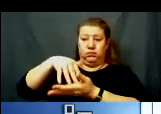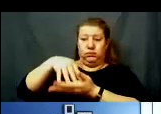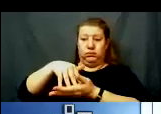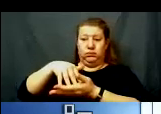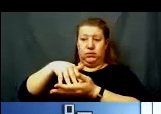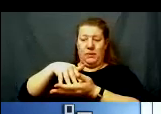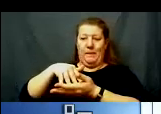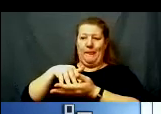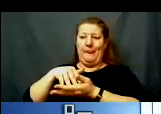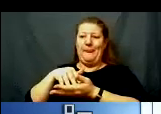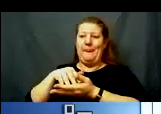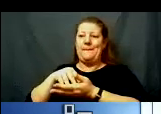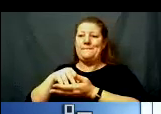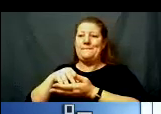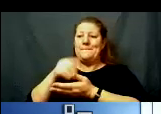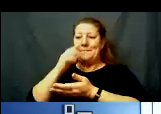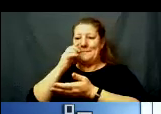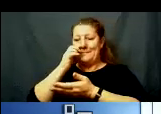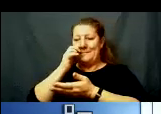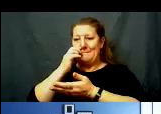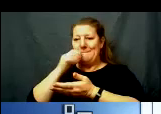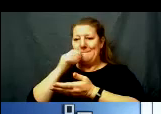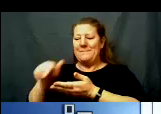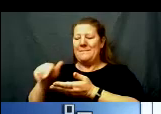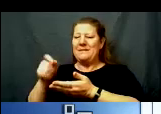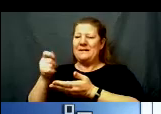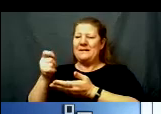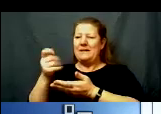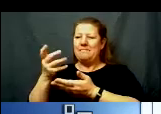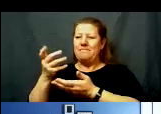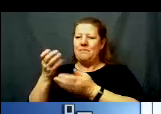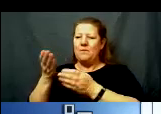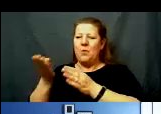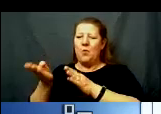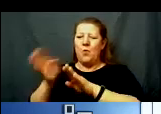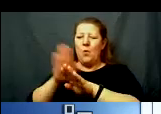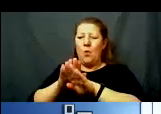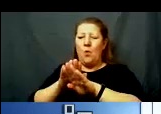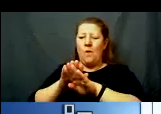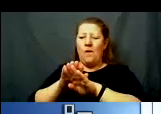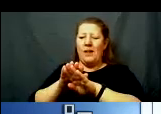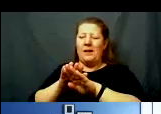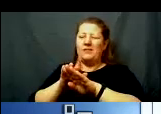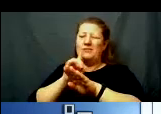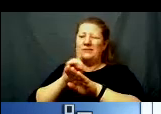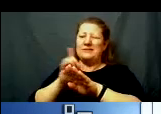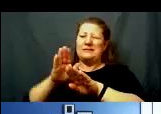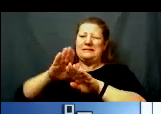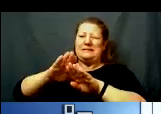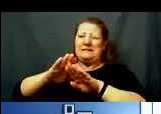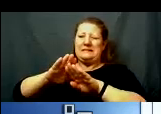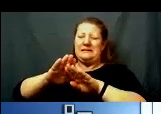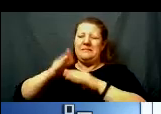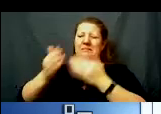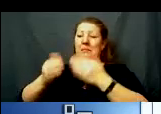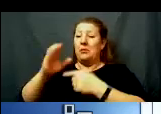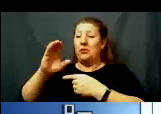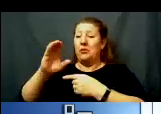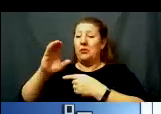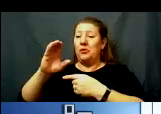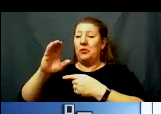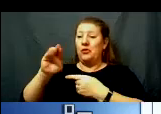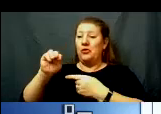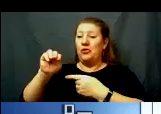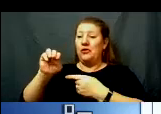this in many ways is overlaps, but also extends beyond what we would see in maybe typical sort of criminology, criminal